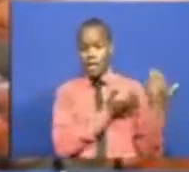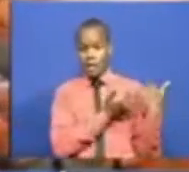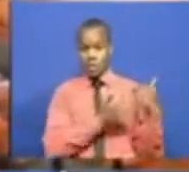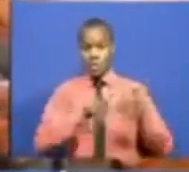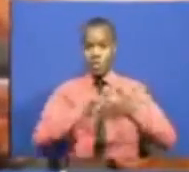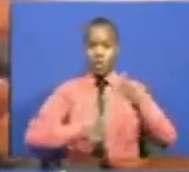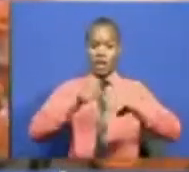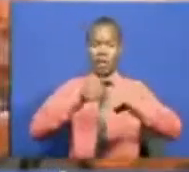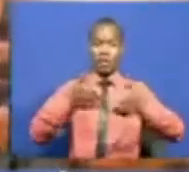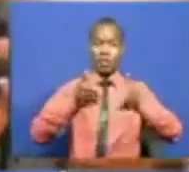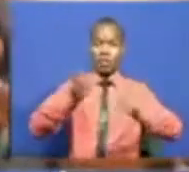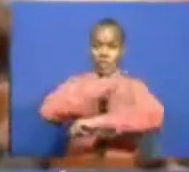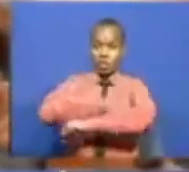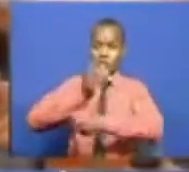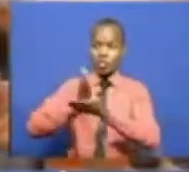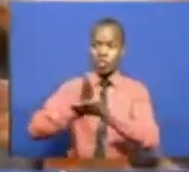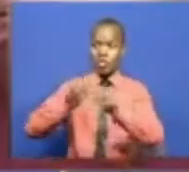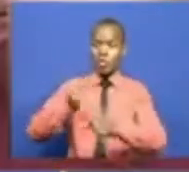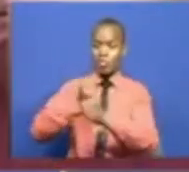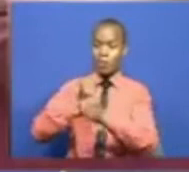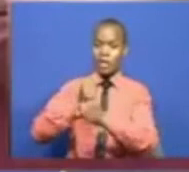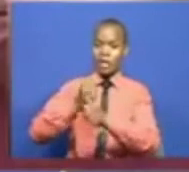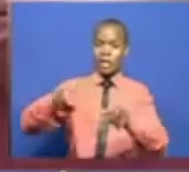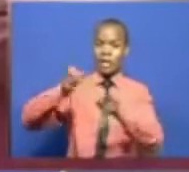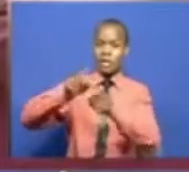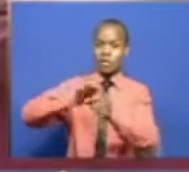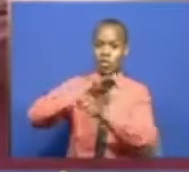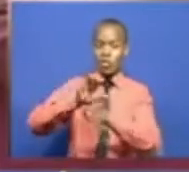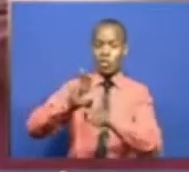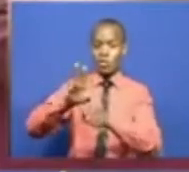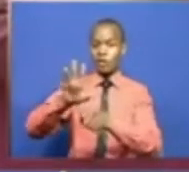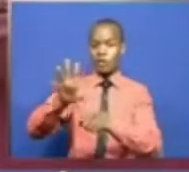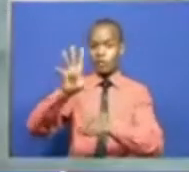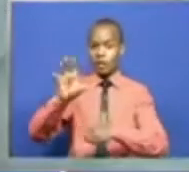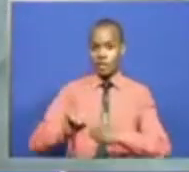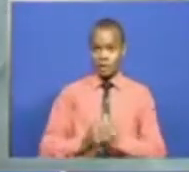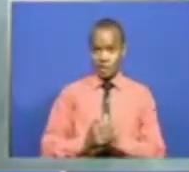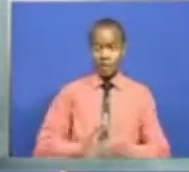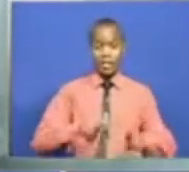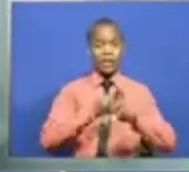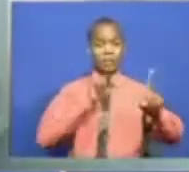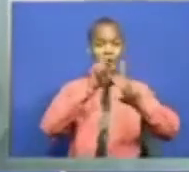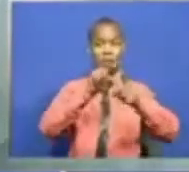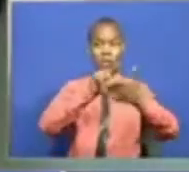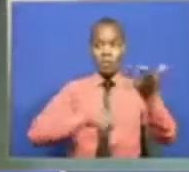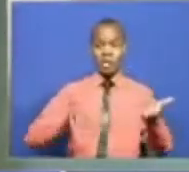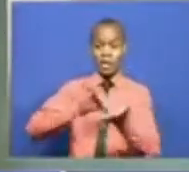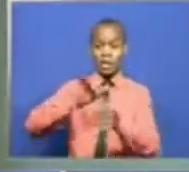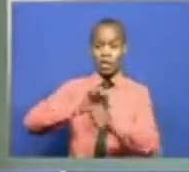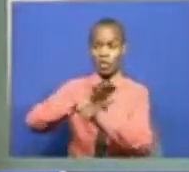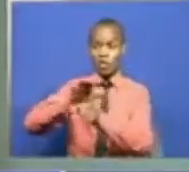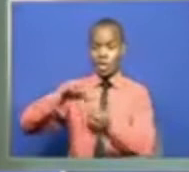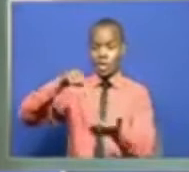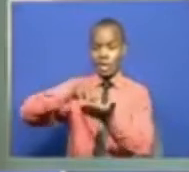4th may cause a rise of the transmission rate by 25%. They are also projecting that coronavirus cases